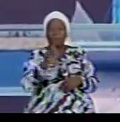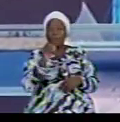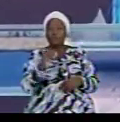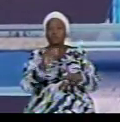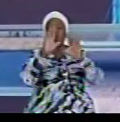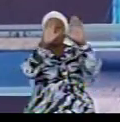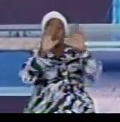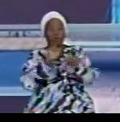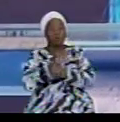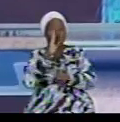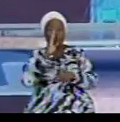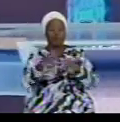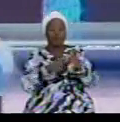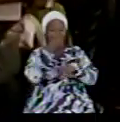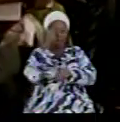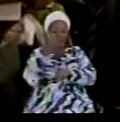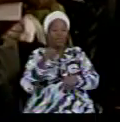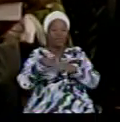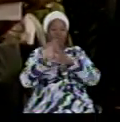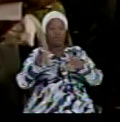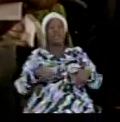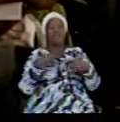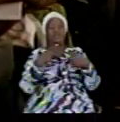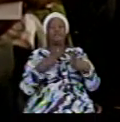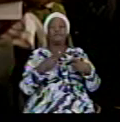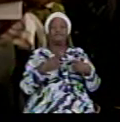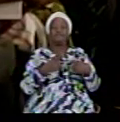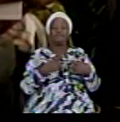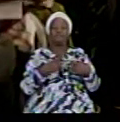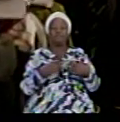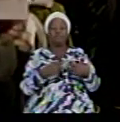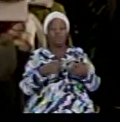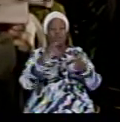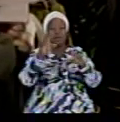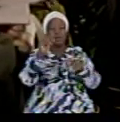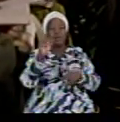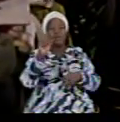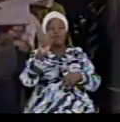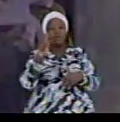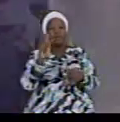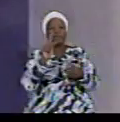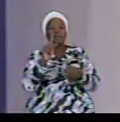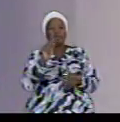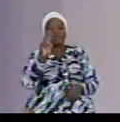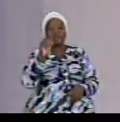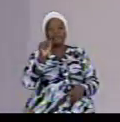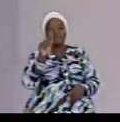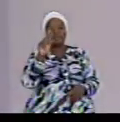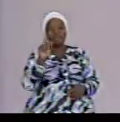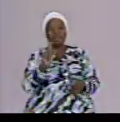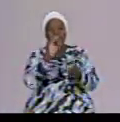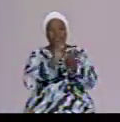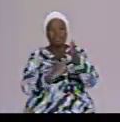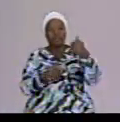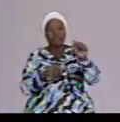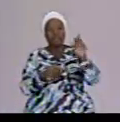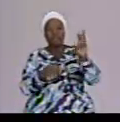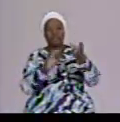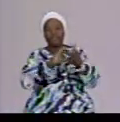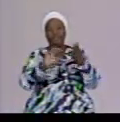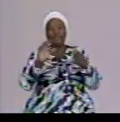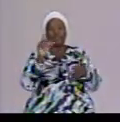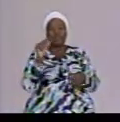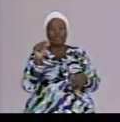miracles will be confirmed in your life. Mark chapter 16, we're looking at verse